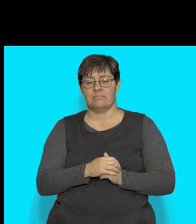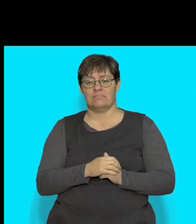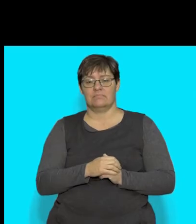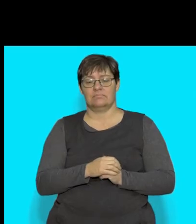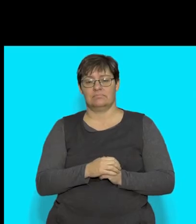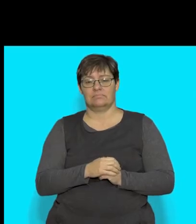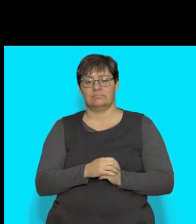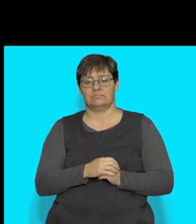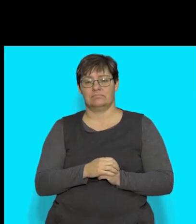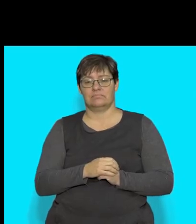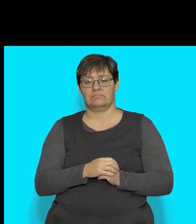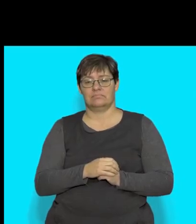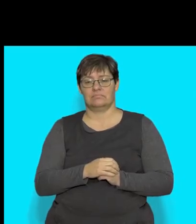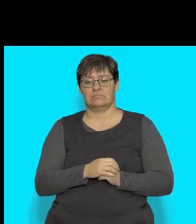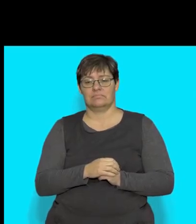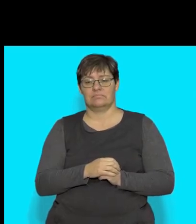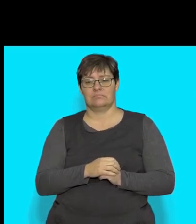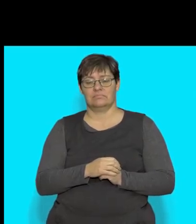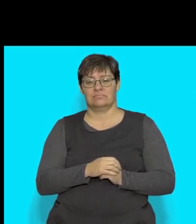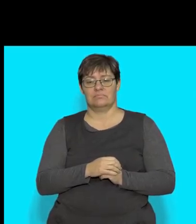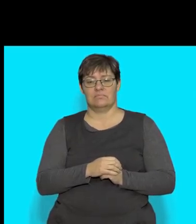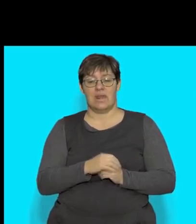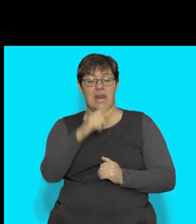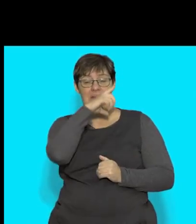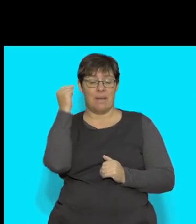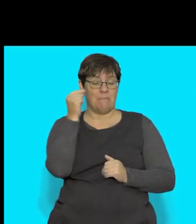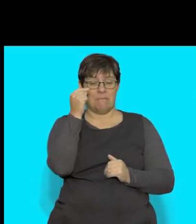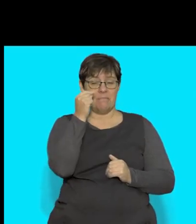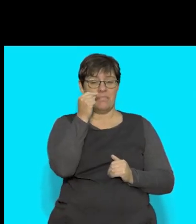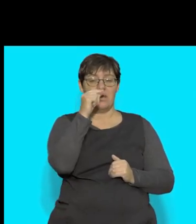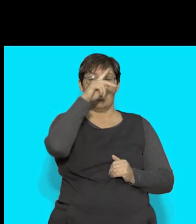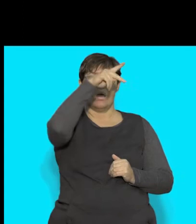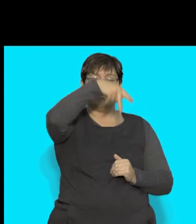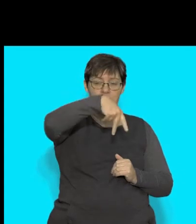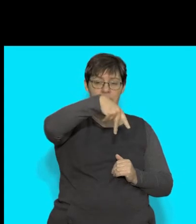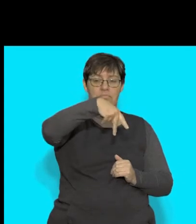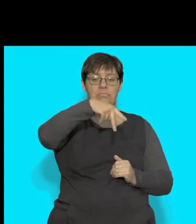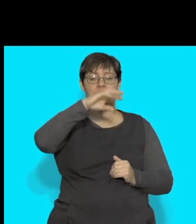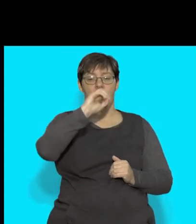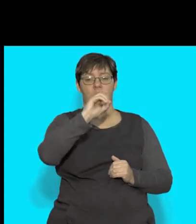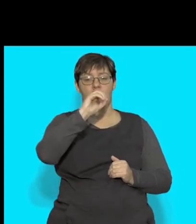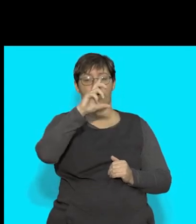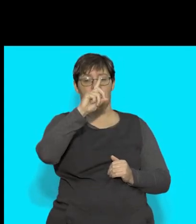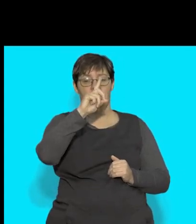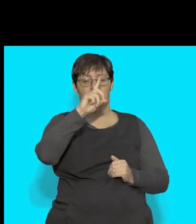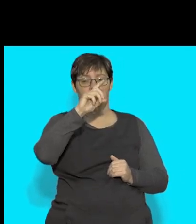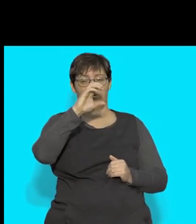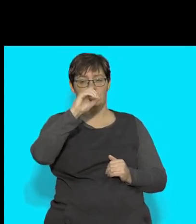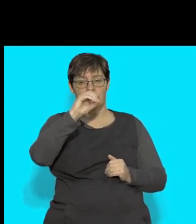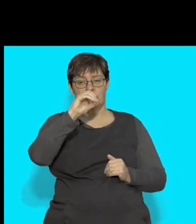me erase that quickly. All right, not bodo. All right, let's go podo. Now, what